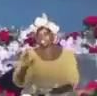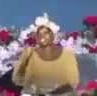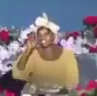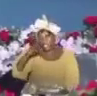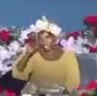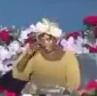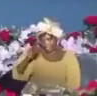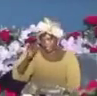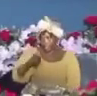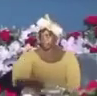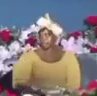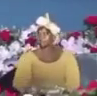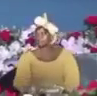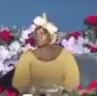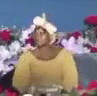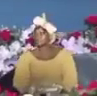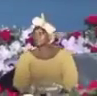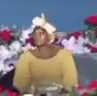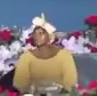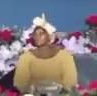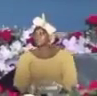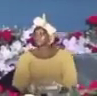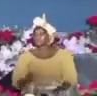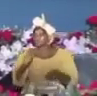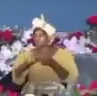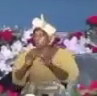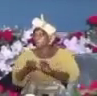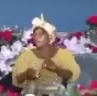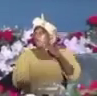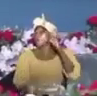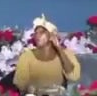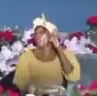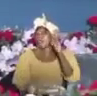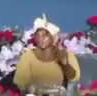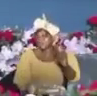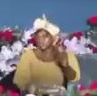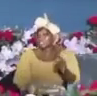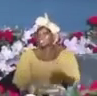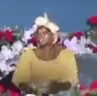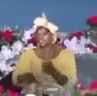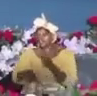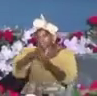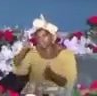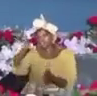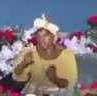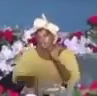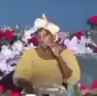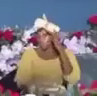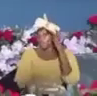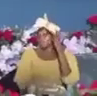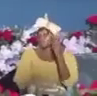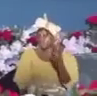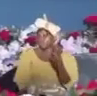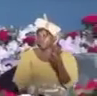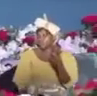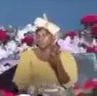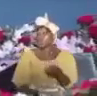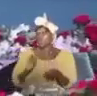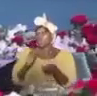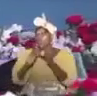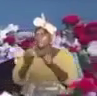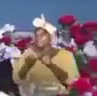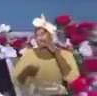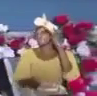deal? So I've given you number one, the decision to be spiritually minded. Let's do number two. What is the